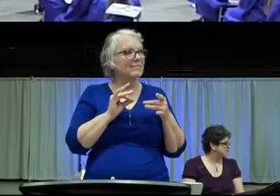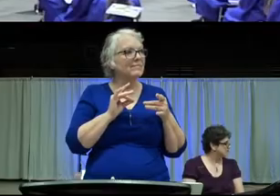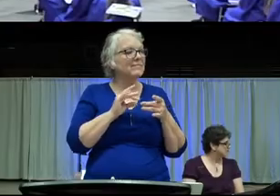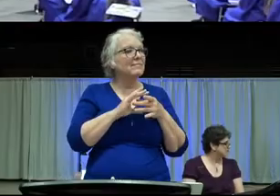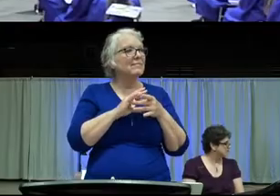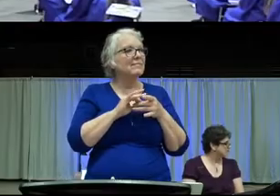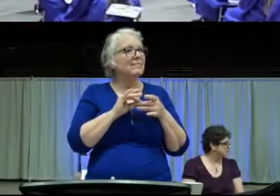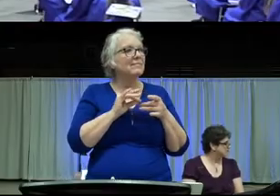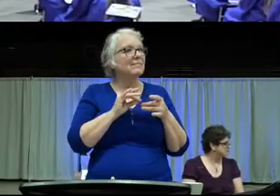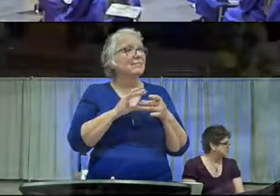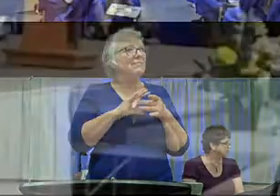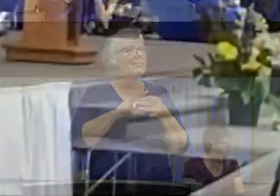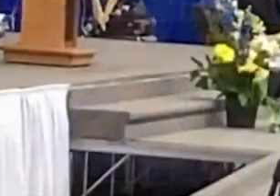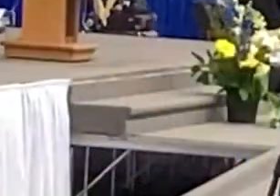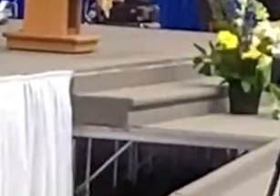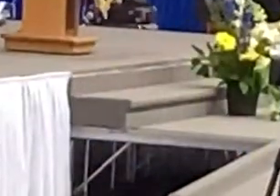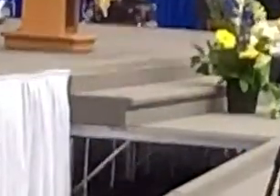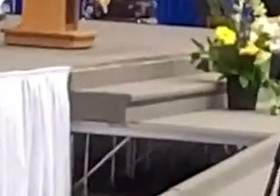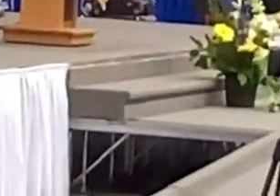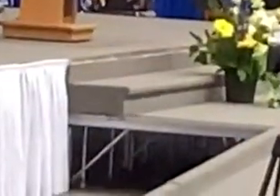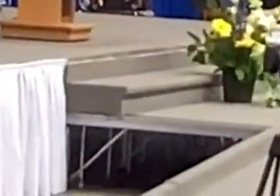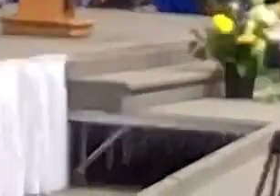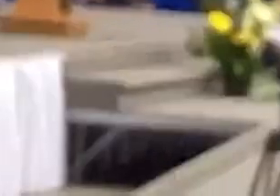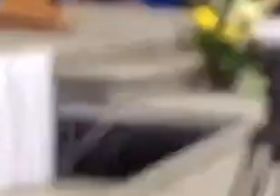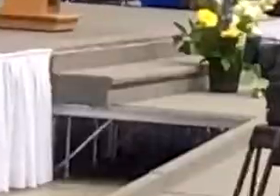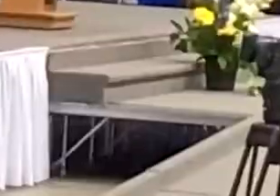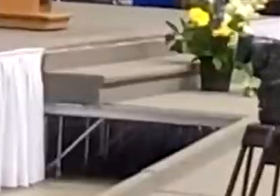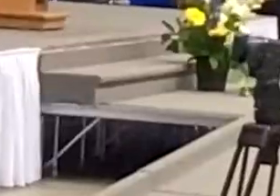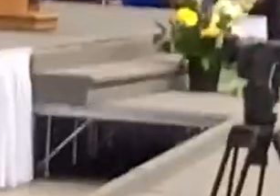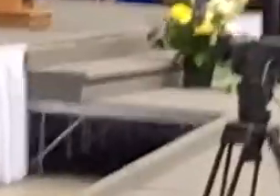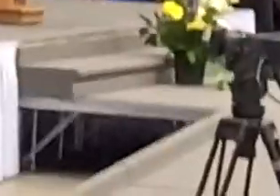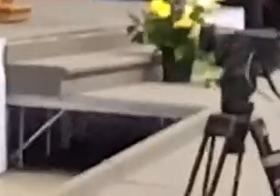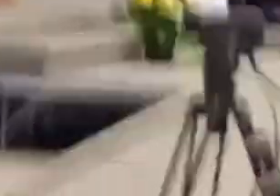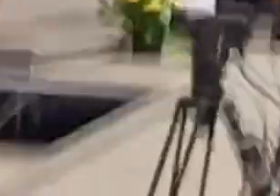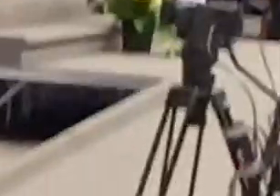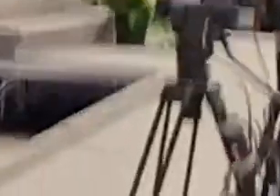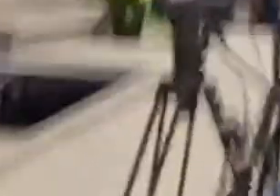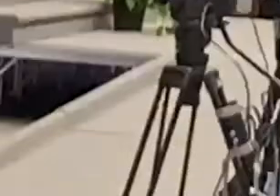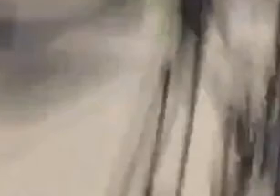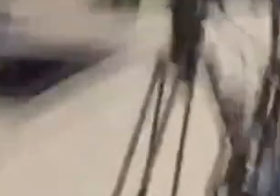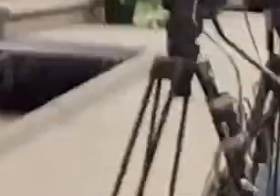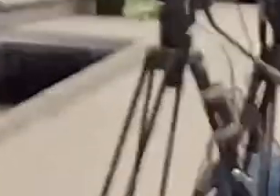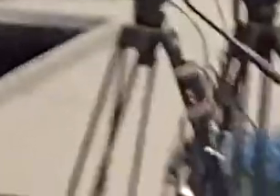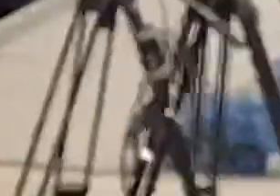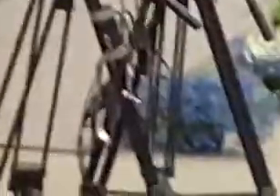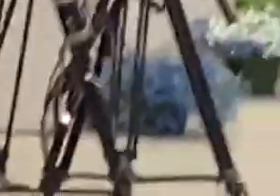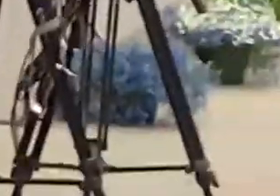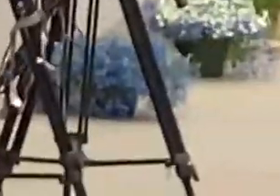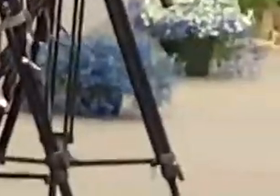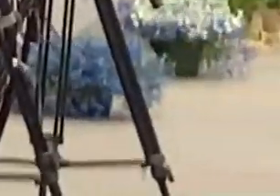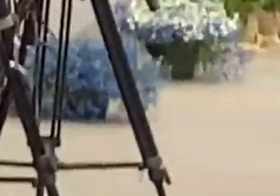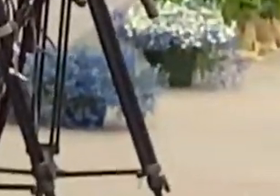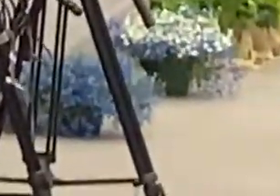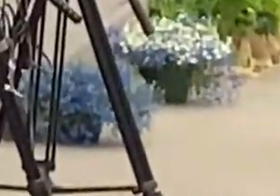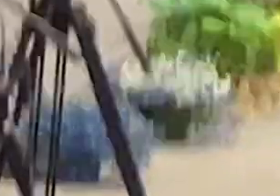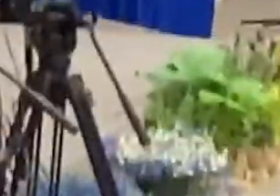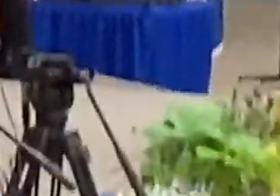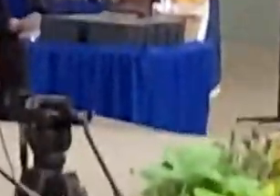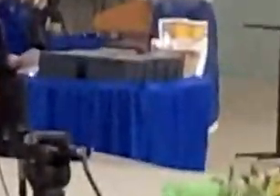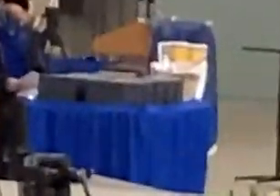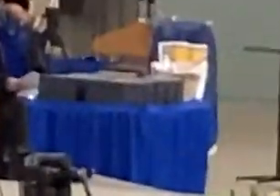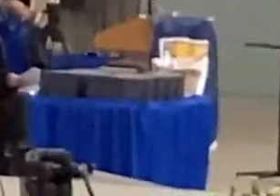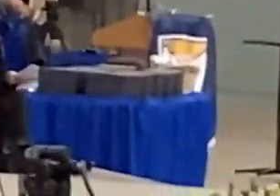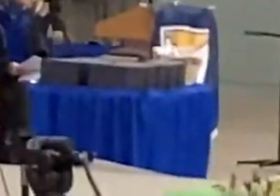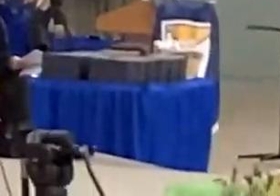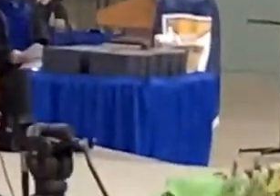Espumokinan and uksistigoi. Gukinan bisami batabisan. Gi gamudan.